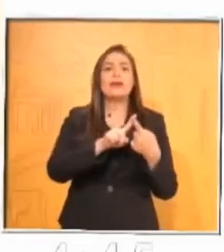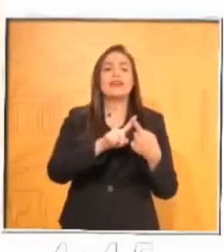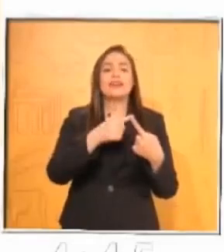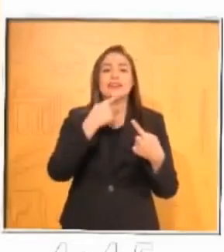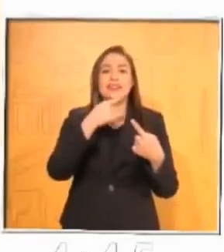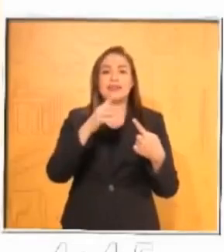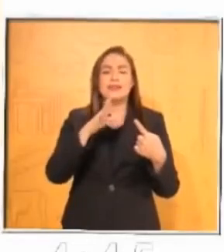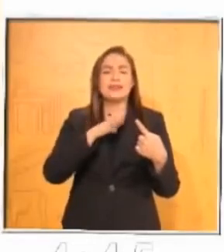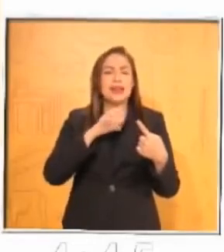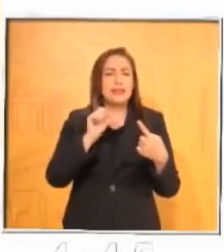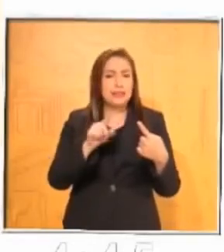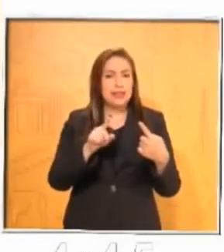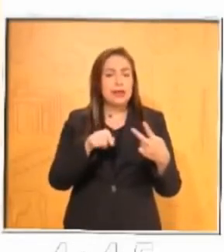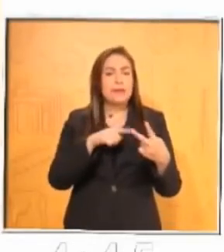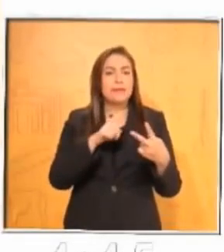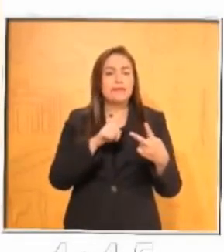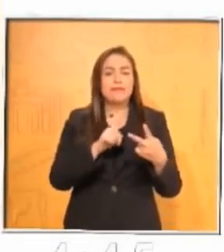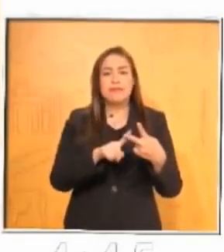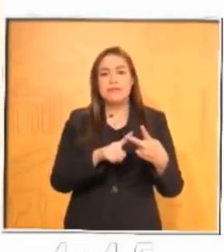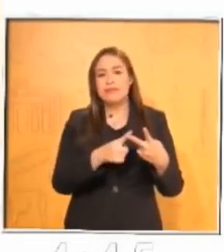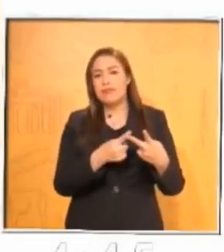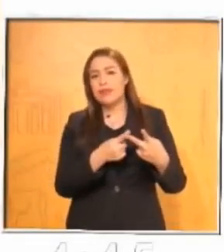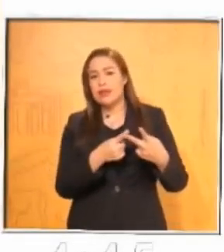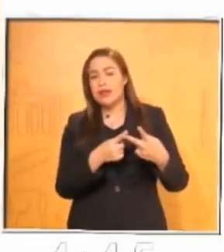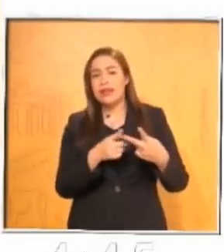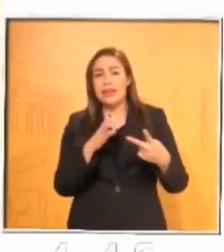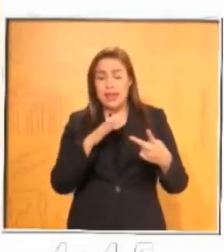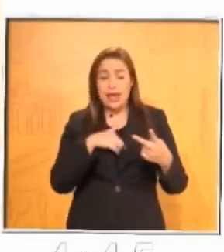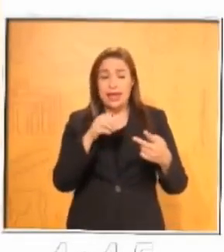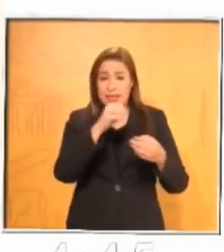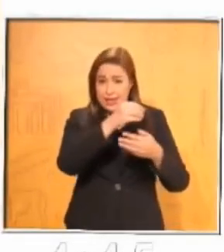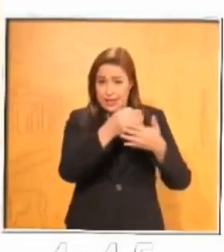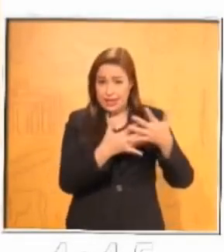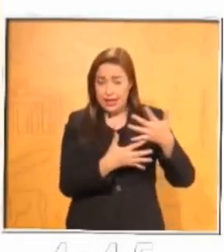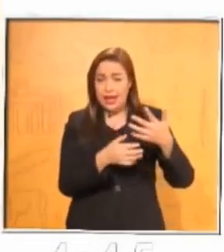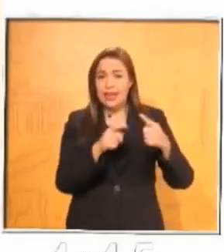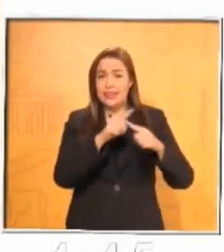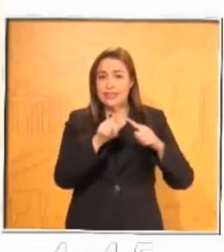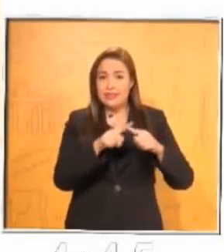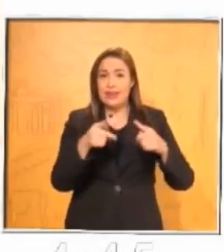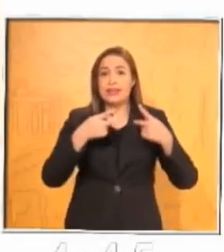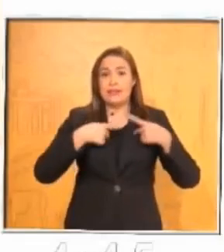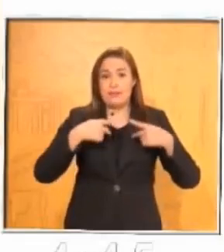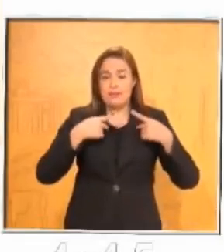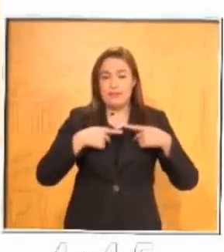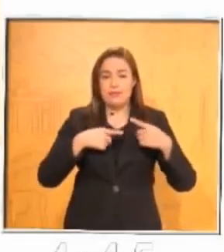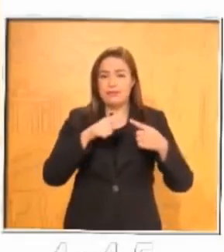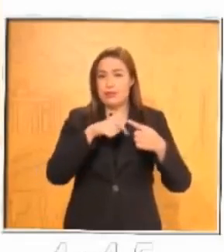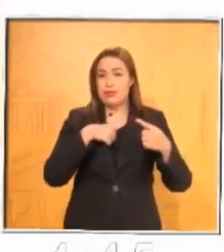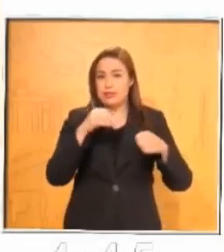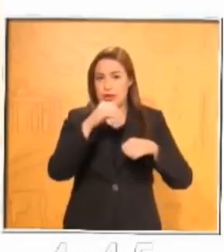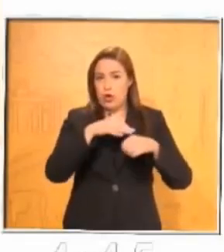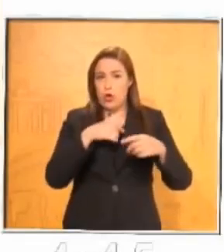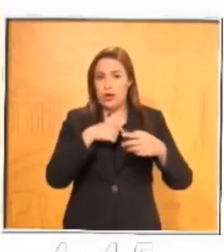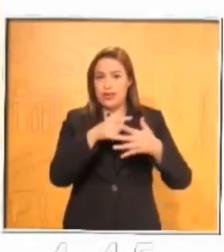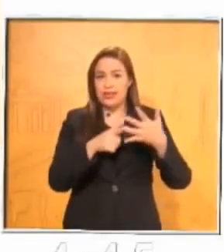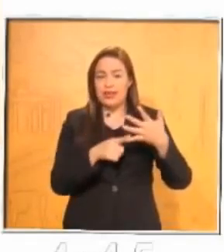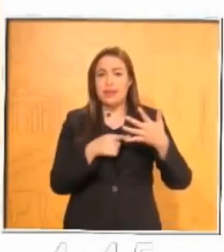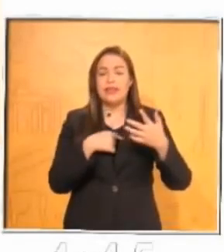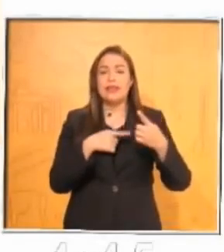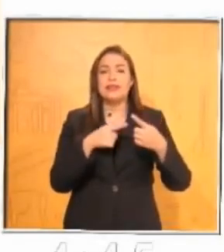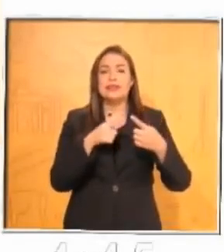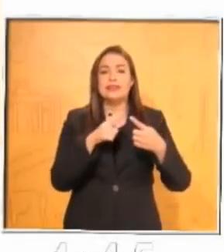the comic strip that includes different characters with superpowers also. But